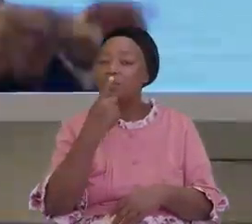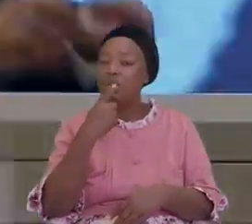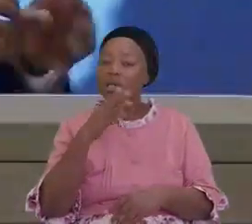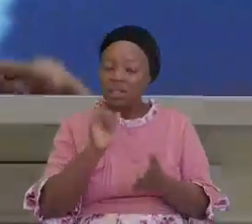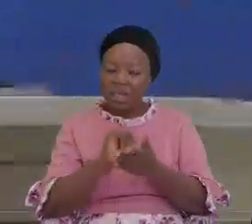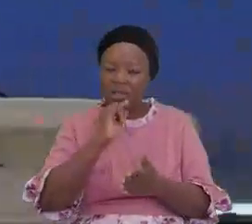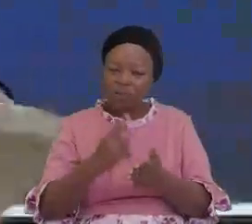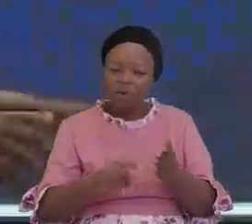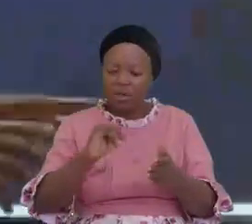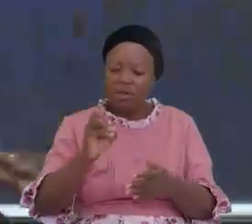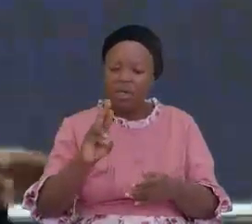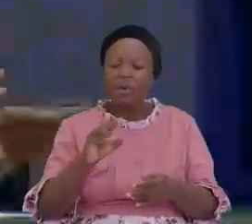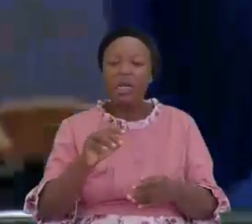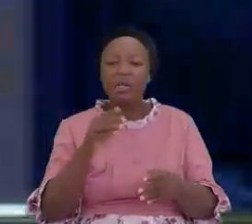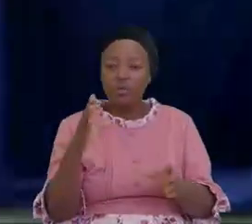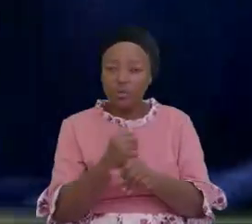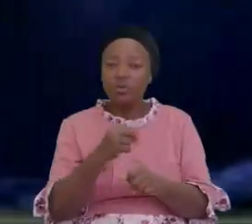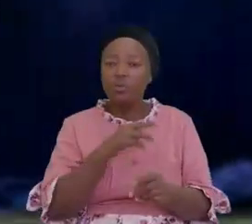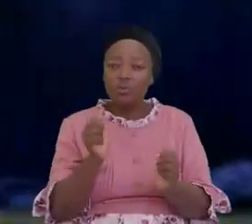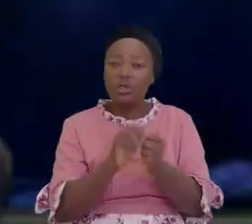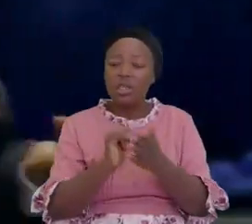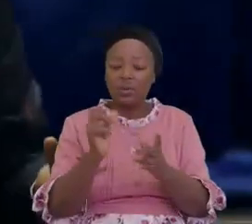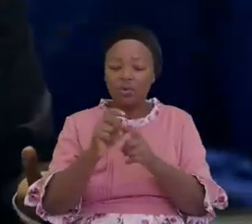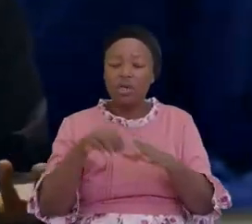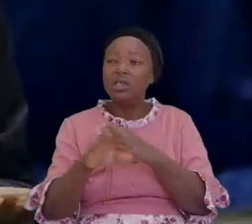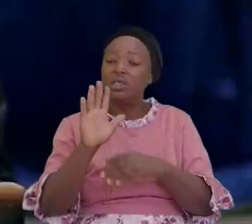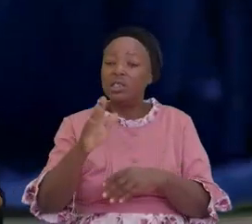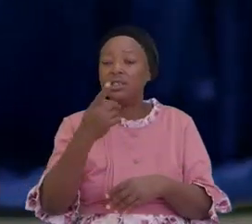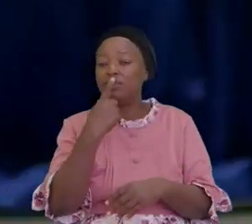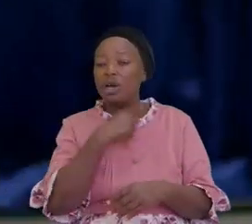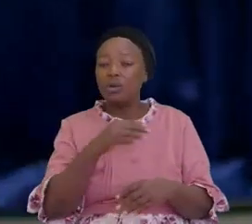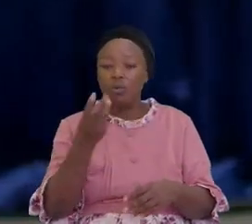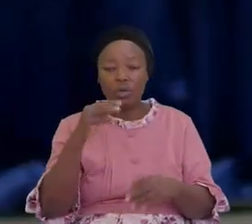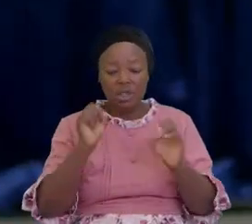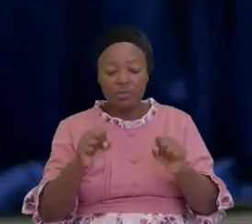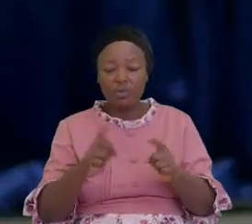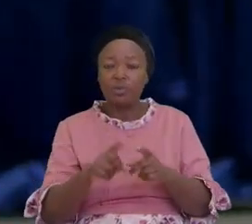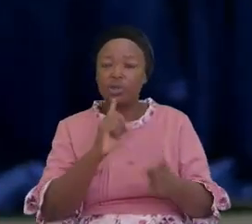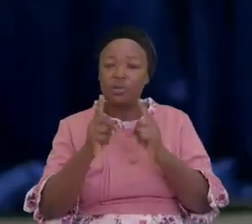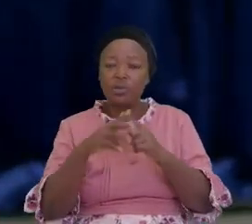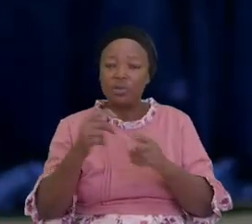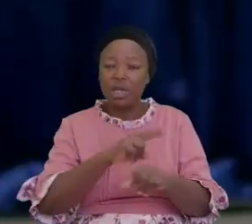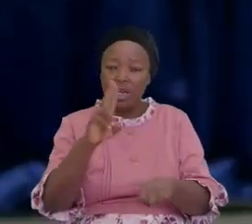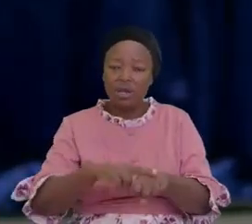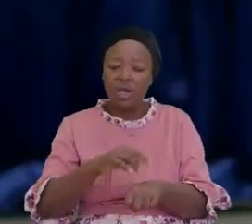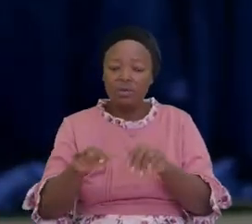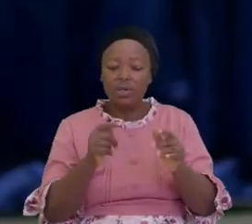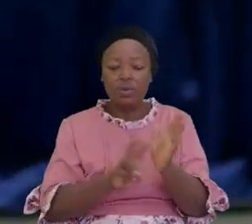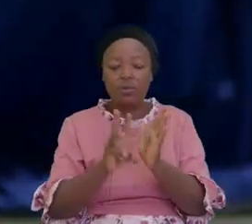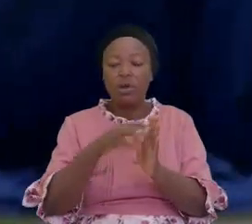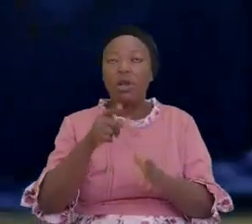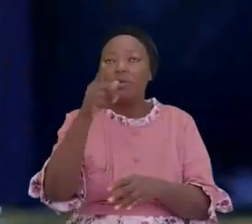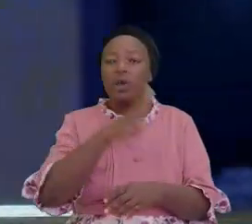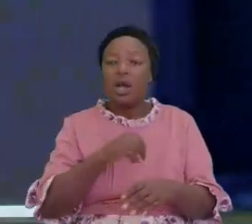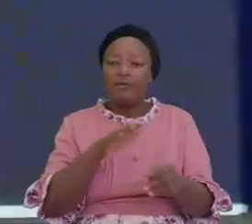mouth. And then he was able to speak to the nation and do the will of God and fulfill the calling of God upon